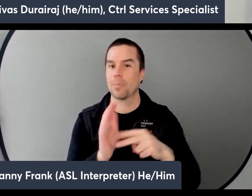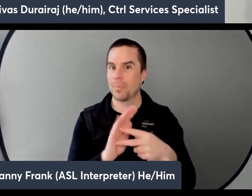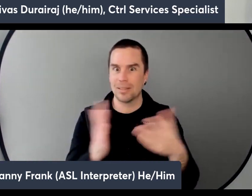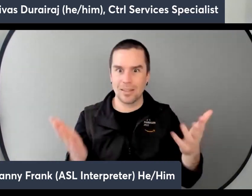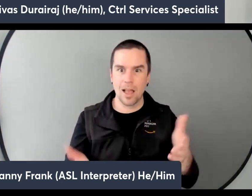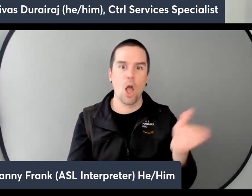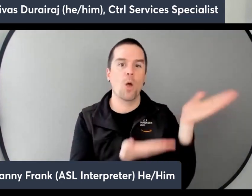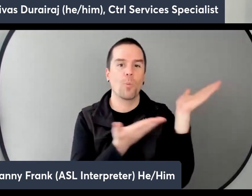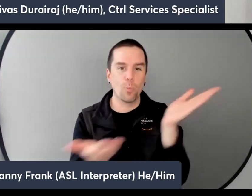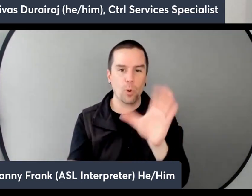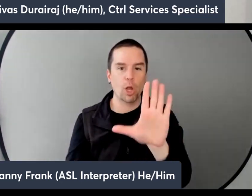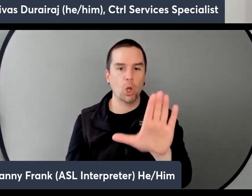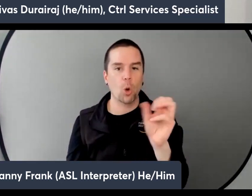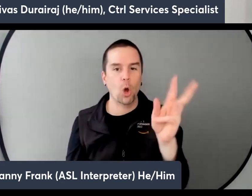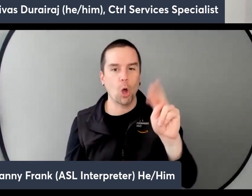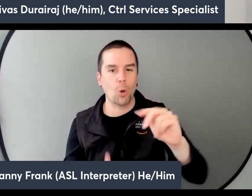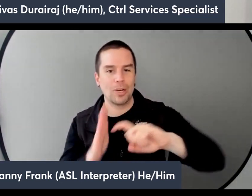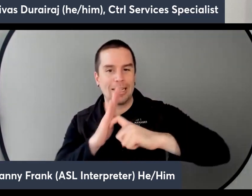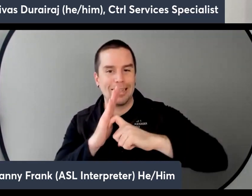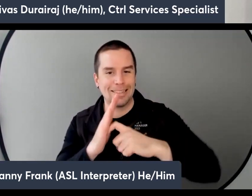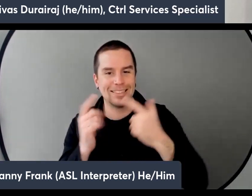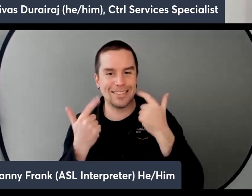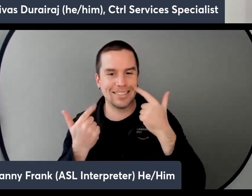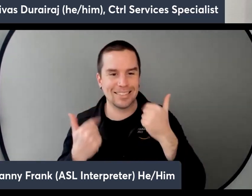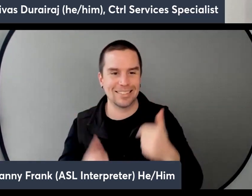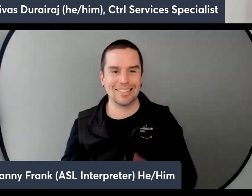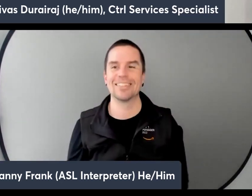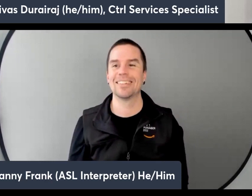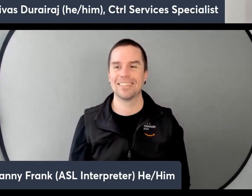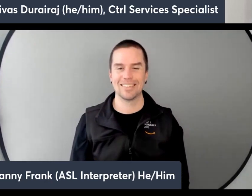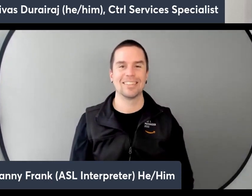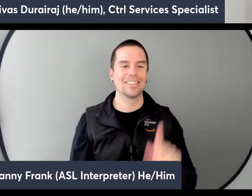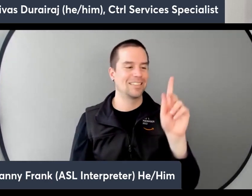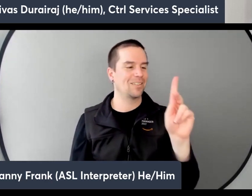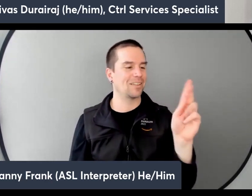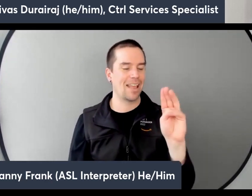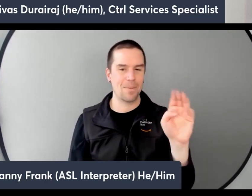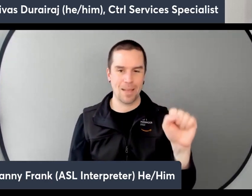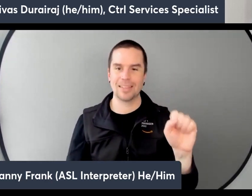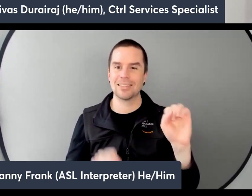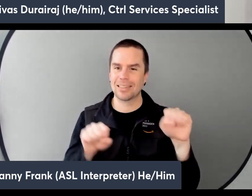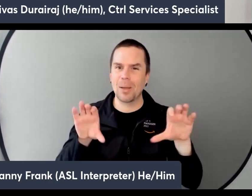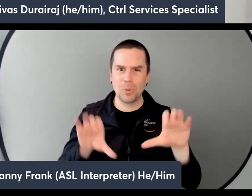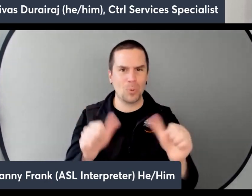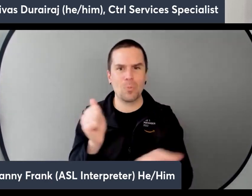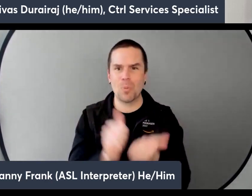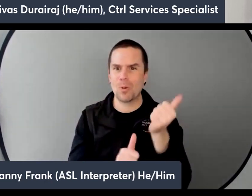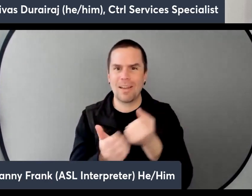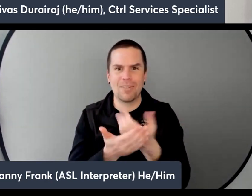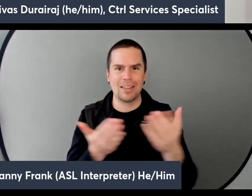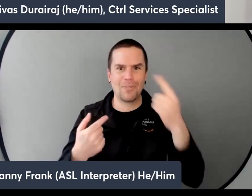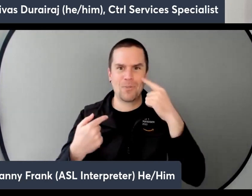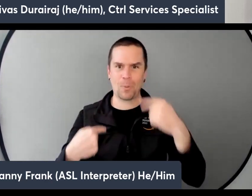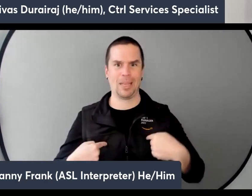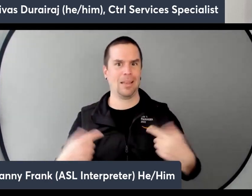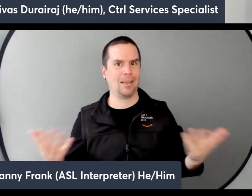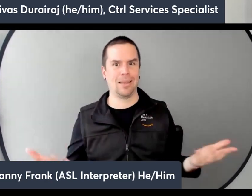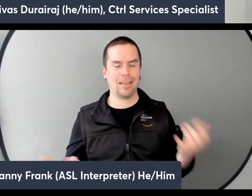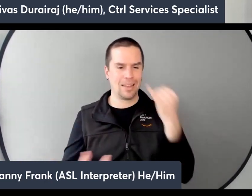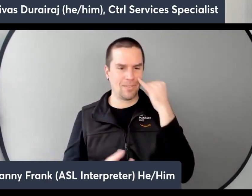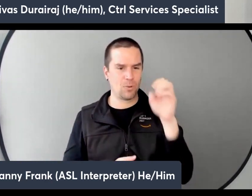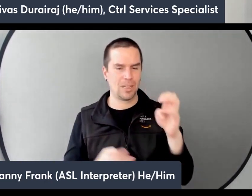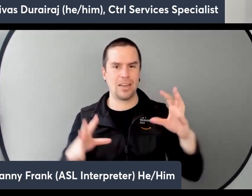like why do you want to? Like KMS can do most of everything for you. If you need encryption for S3, you